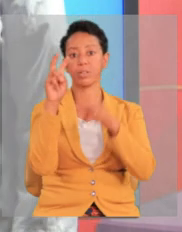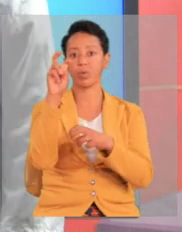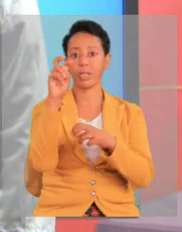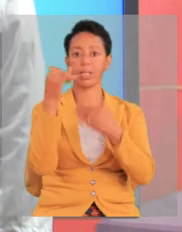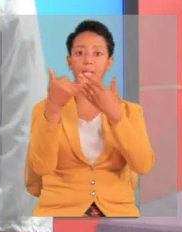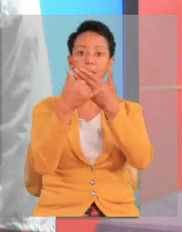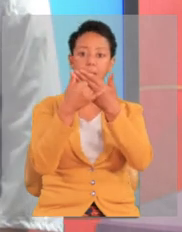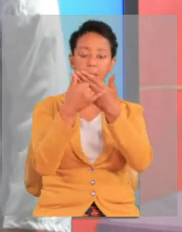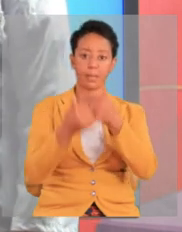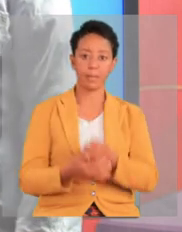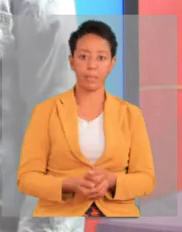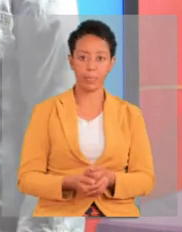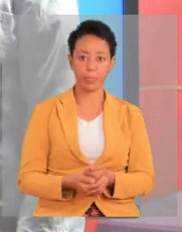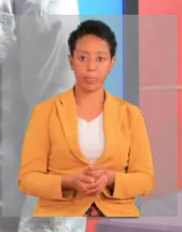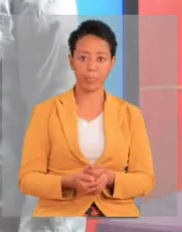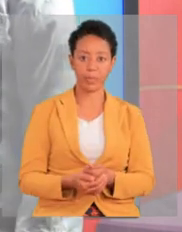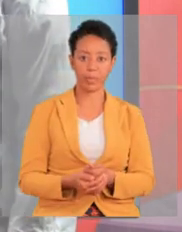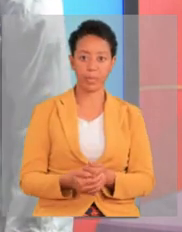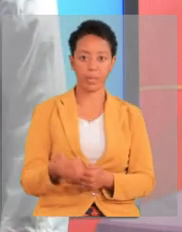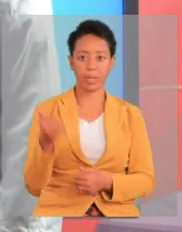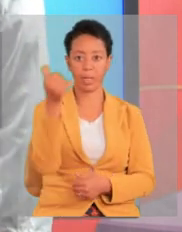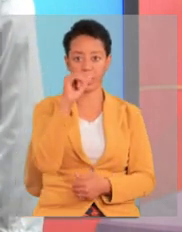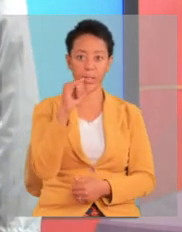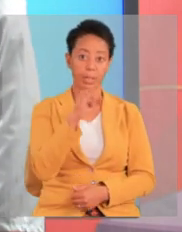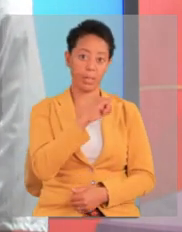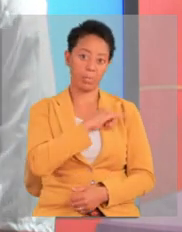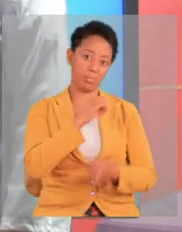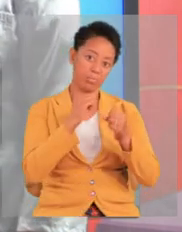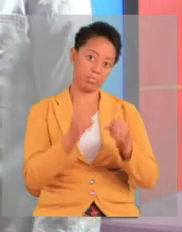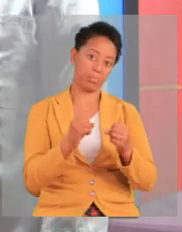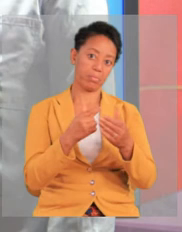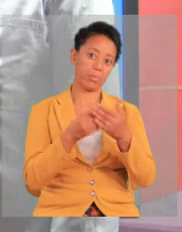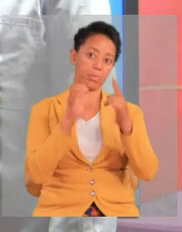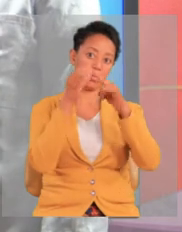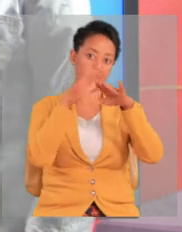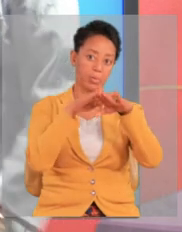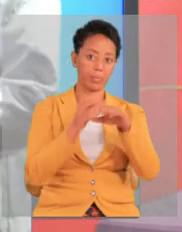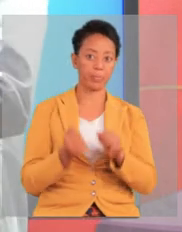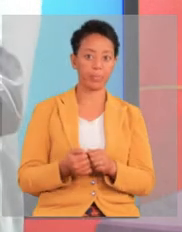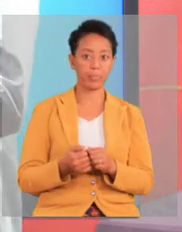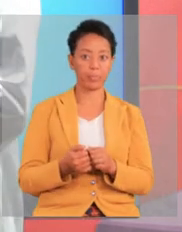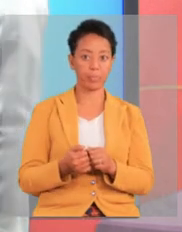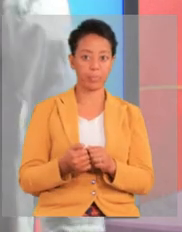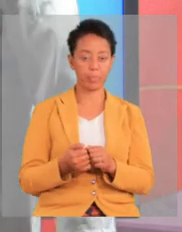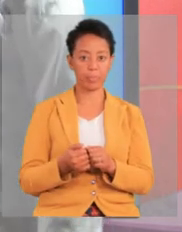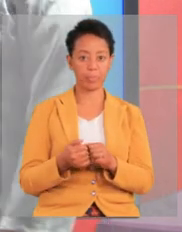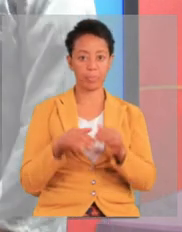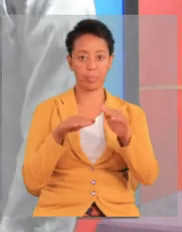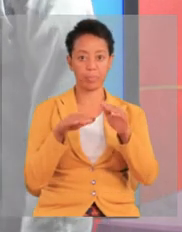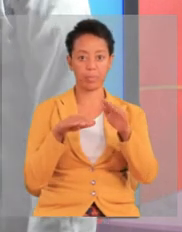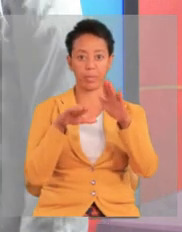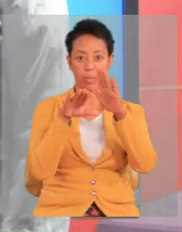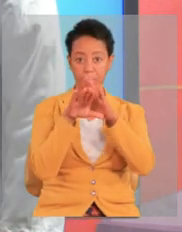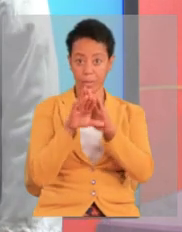countries. Yeah, any subject is possible in such a case. Right? You can insert it.